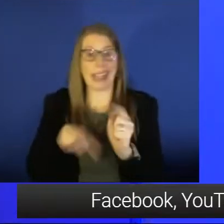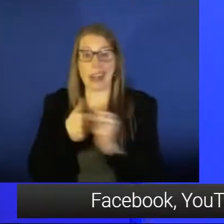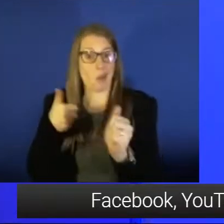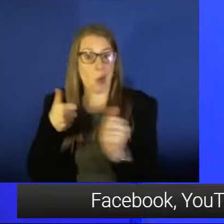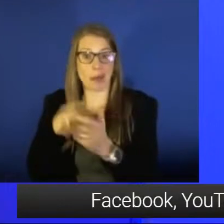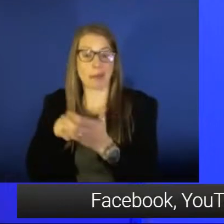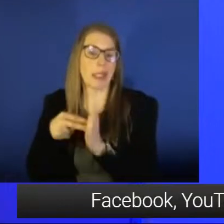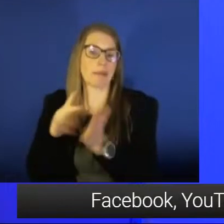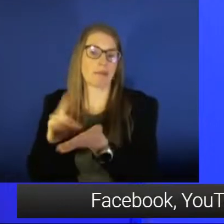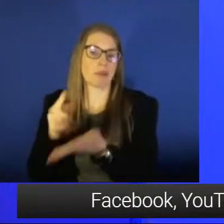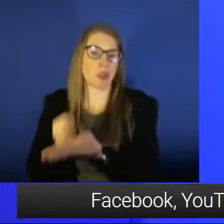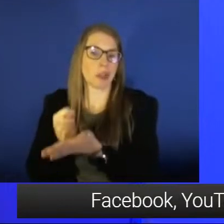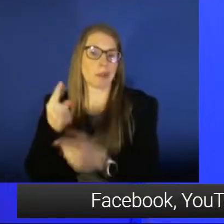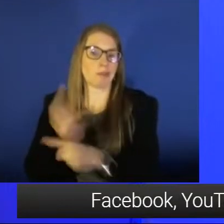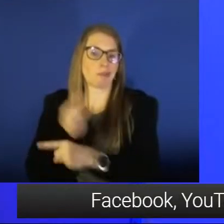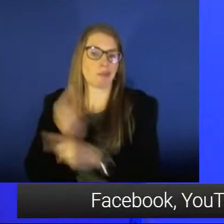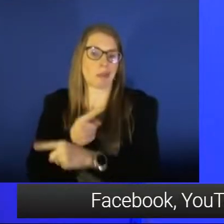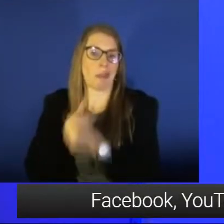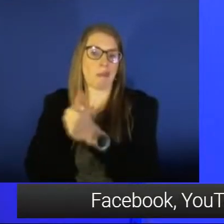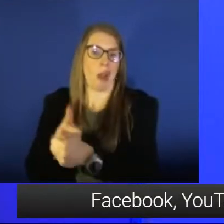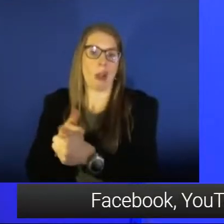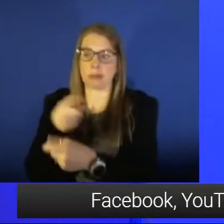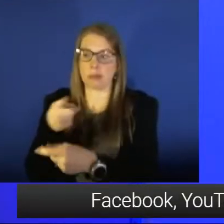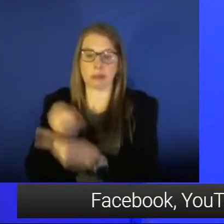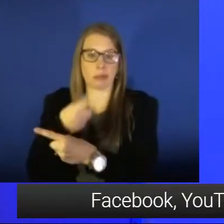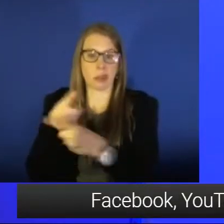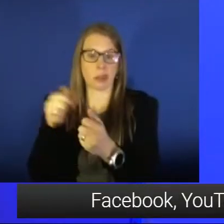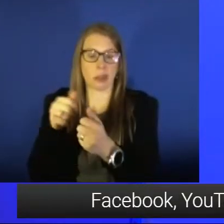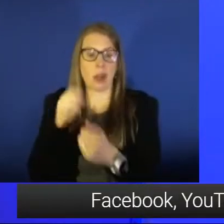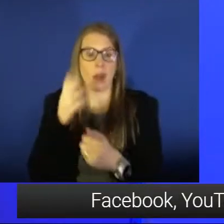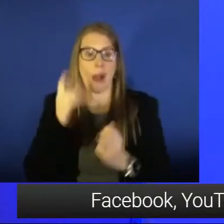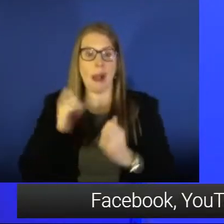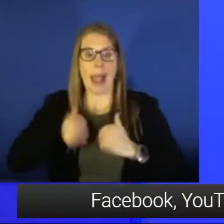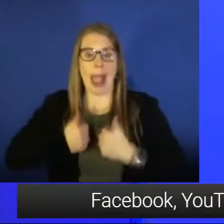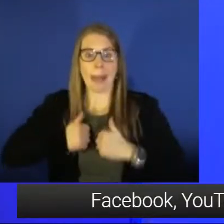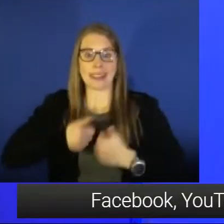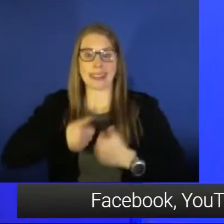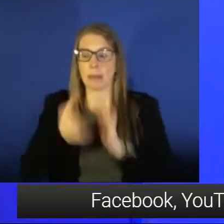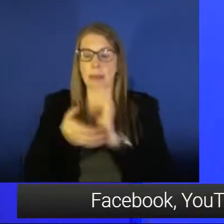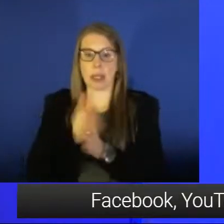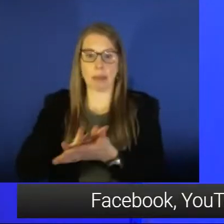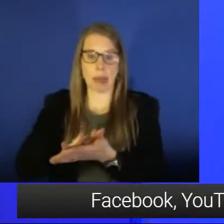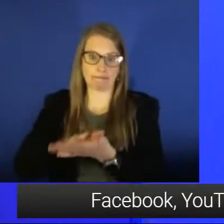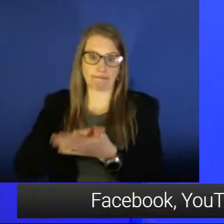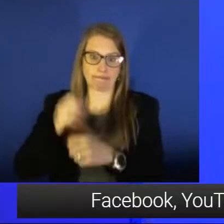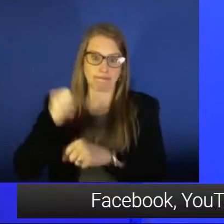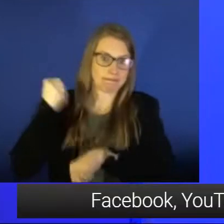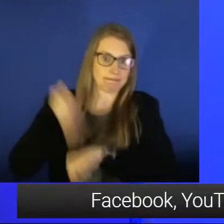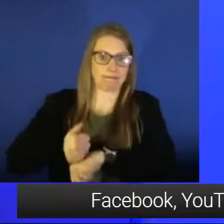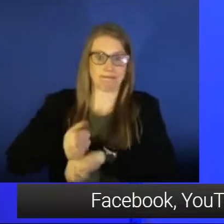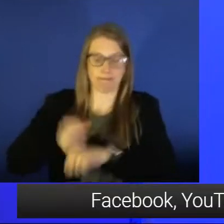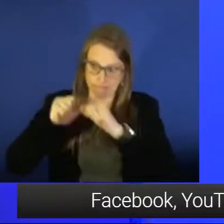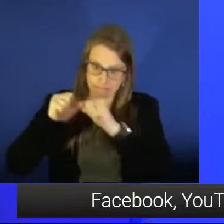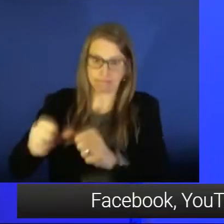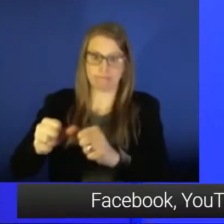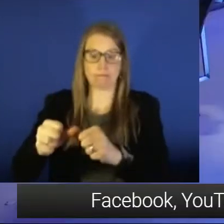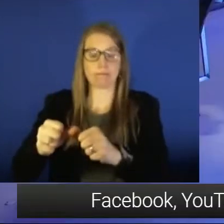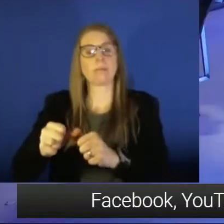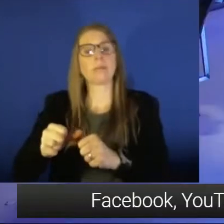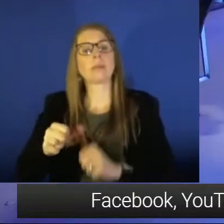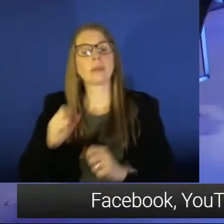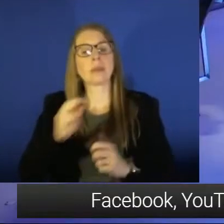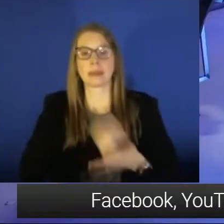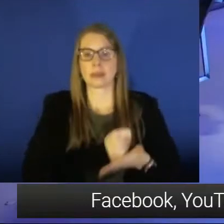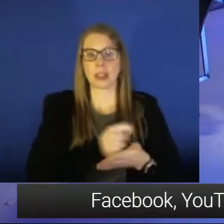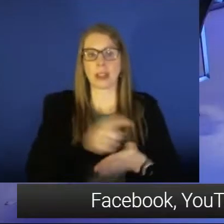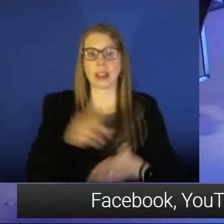followed so your asthma doesn't turn into a fixed disease versus a treatable disease. And I think the key here is that fixed part.